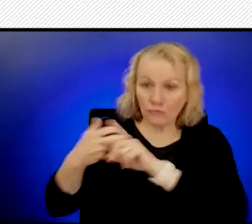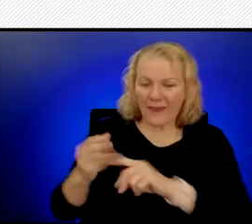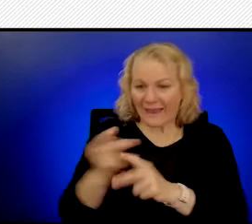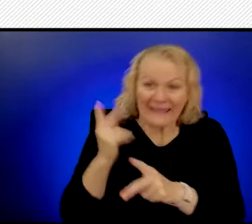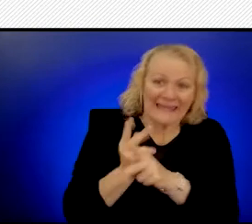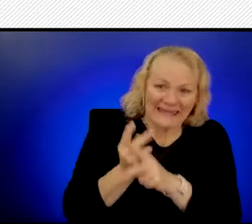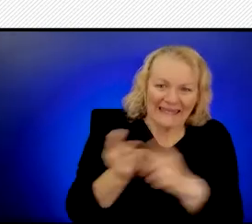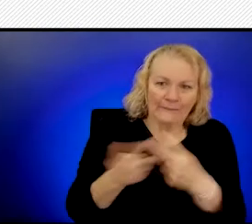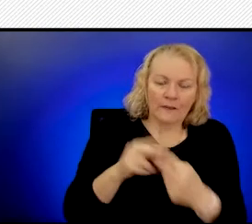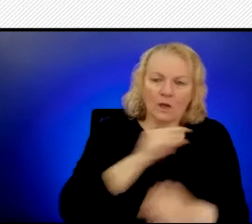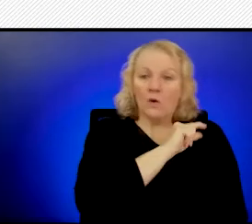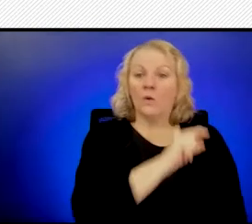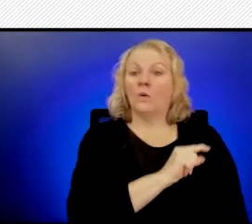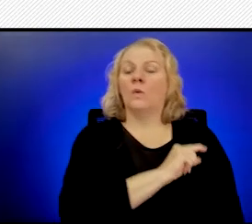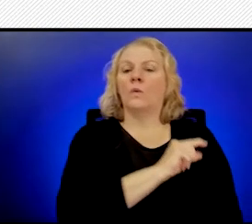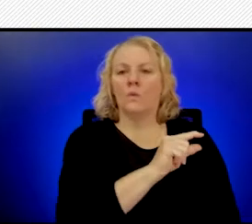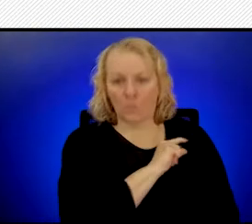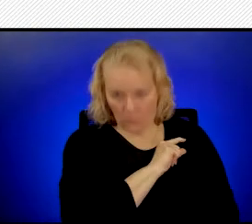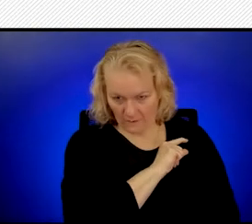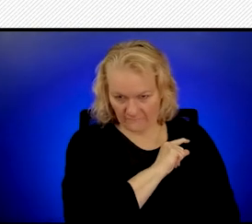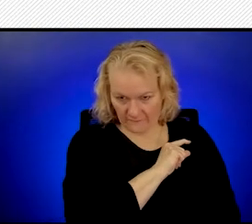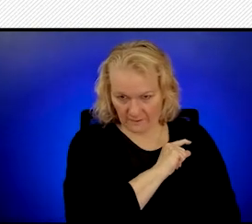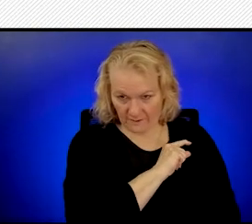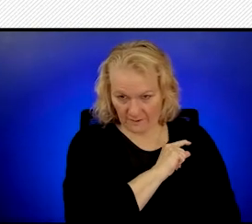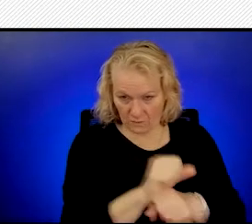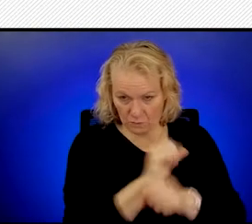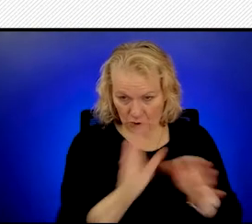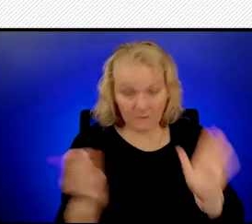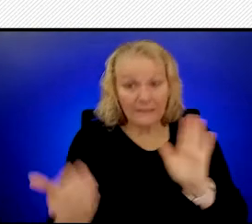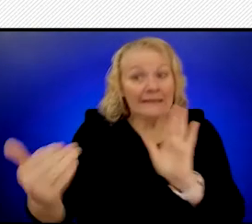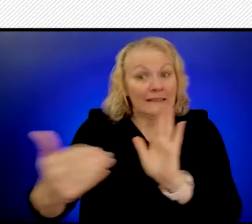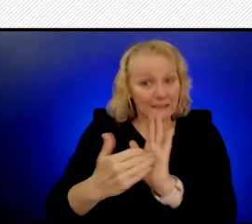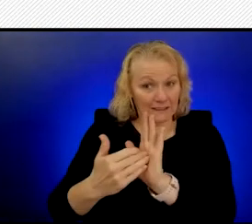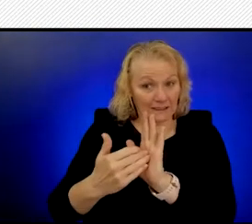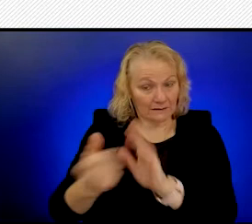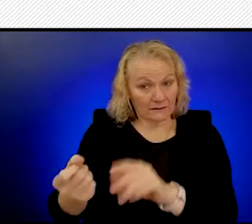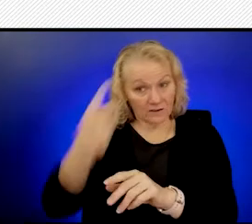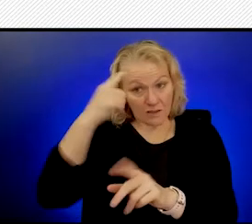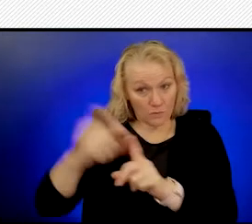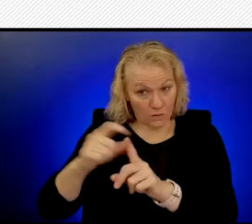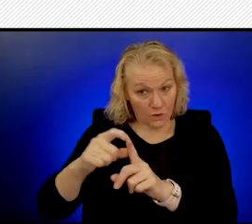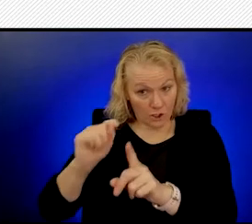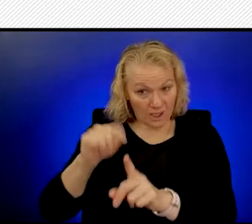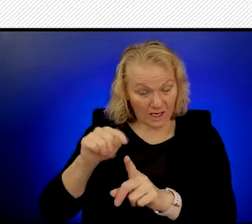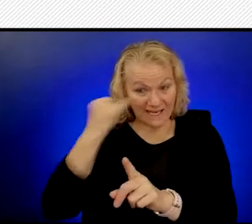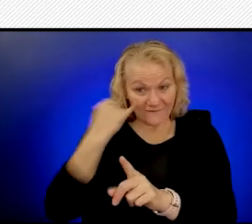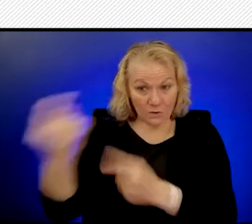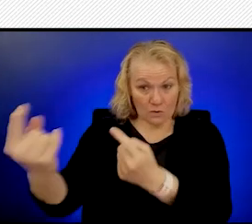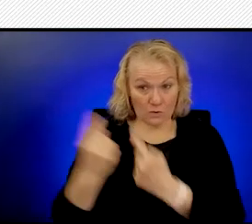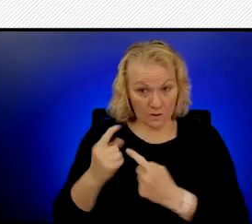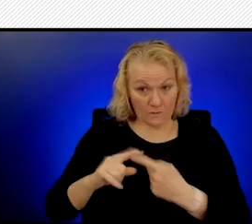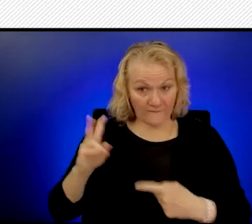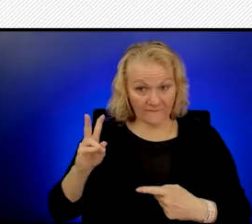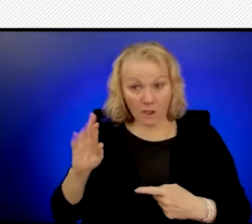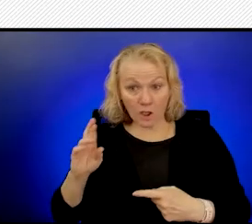of qualified candidates. Again, it's really important that you understand that if you come to Voc Rehab, we're